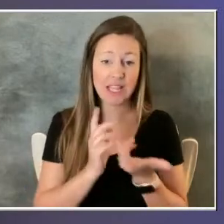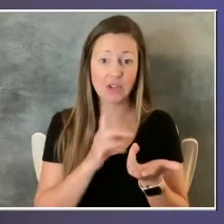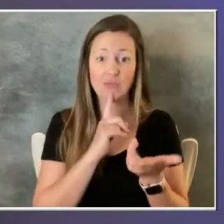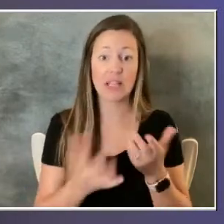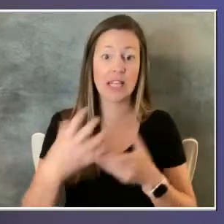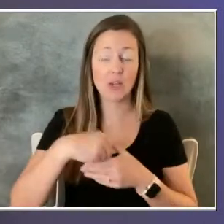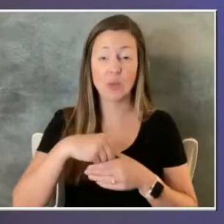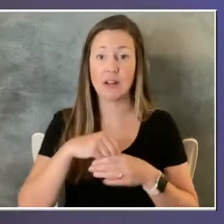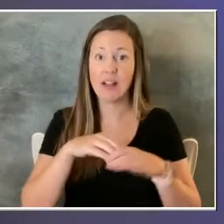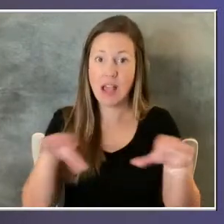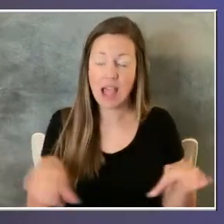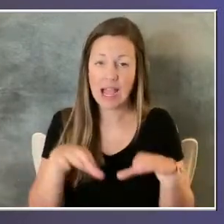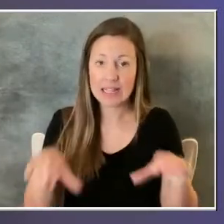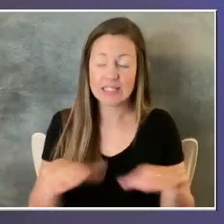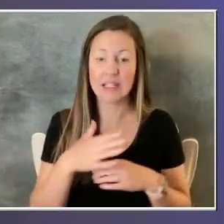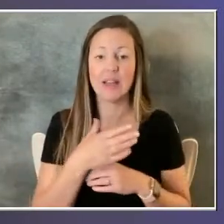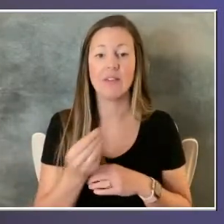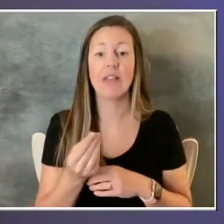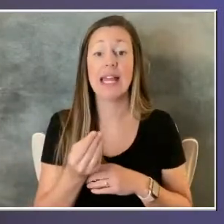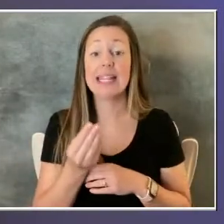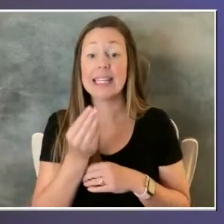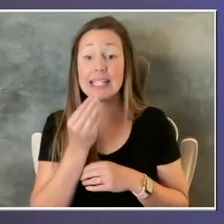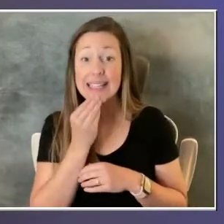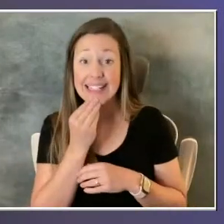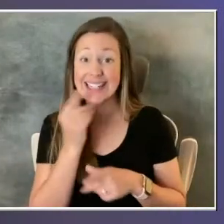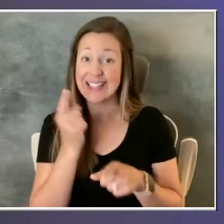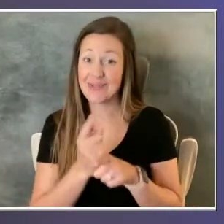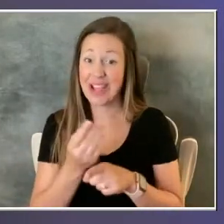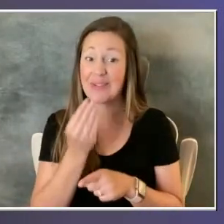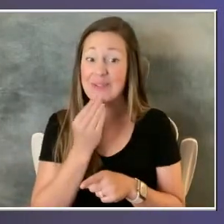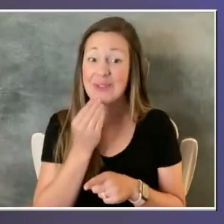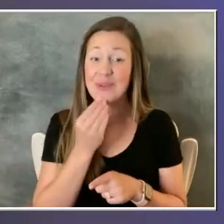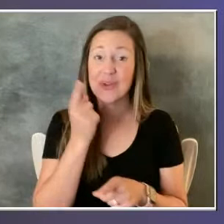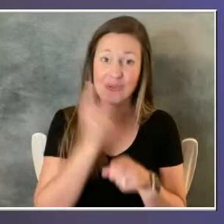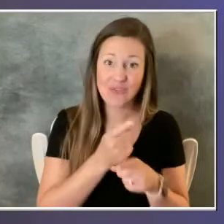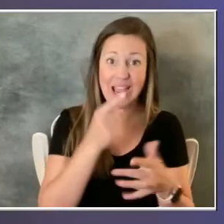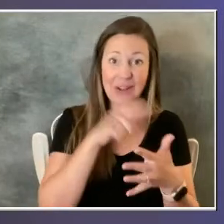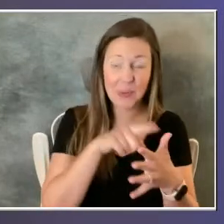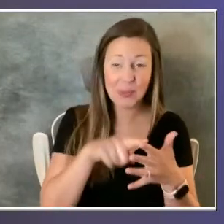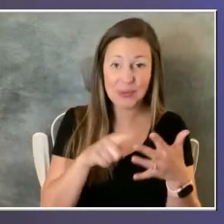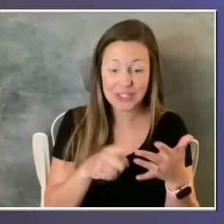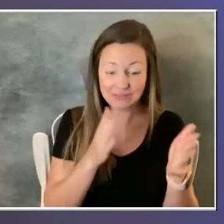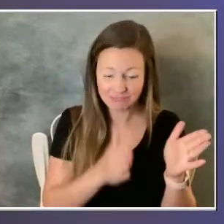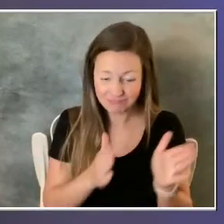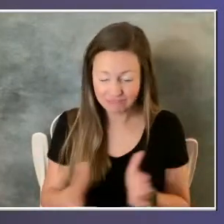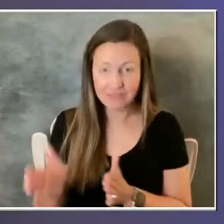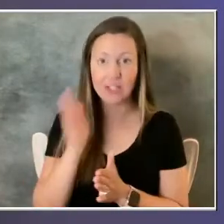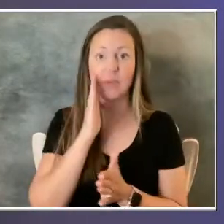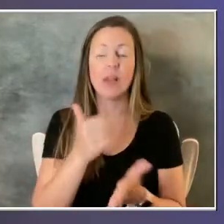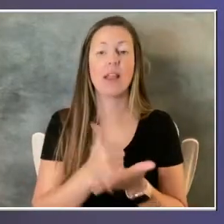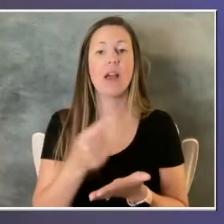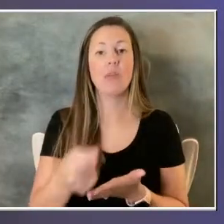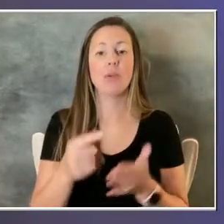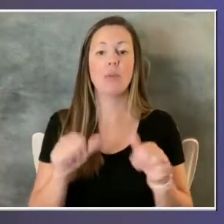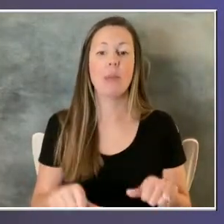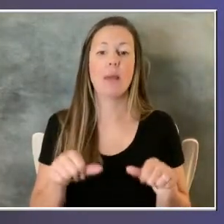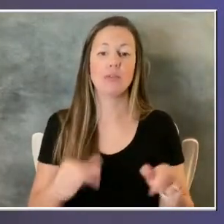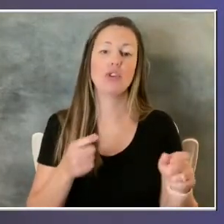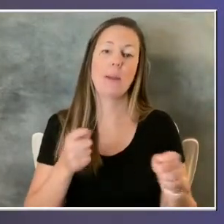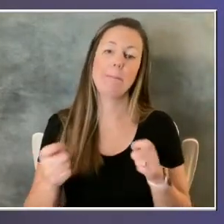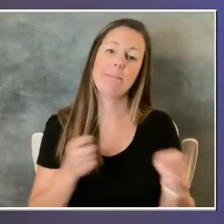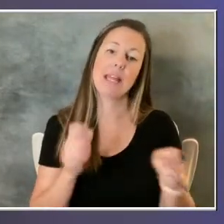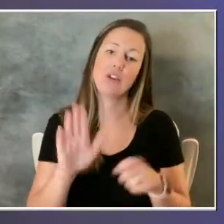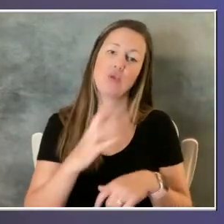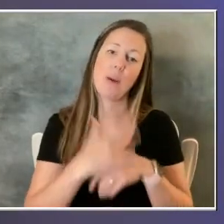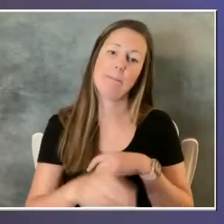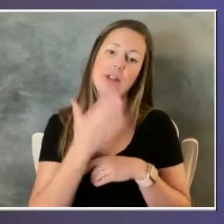and eating the right food in the right order, is going to help you be able to manage your blood sugar in the long